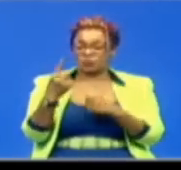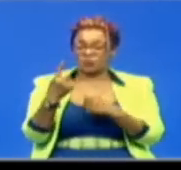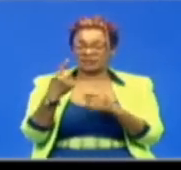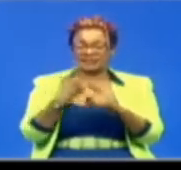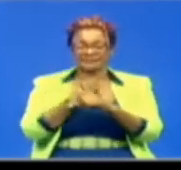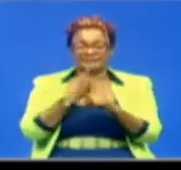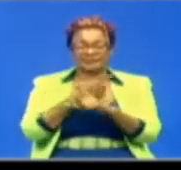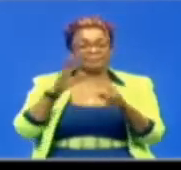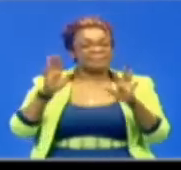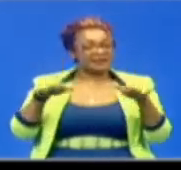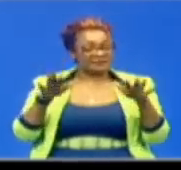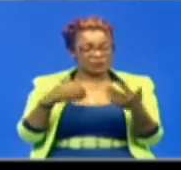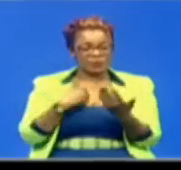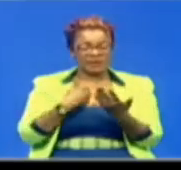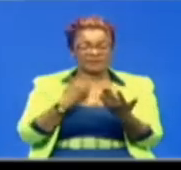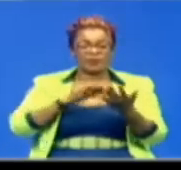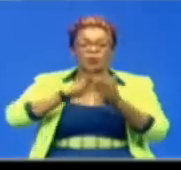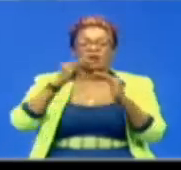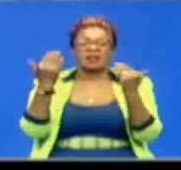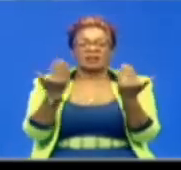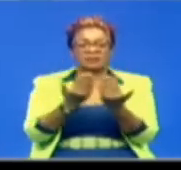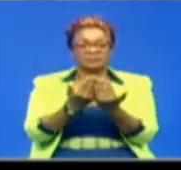of butterflies worldwide,